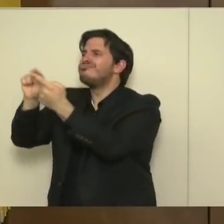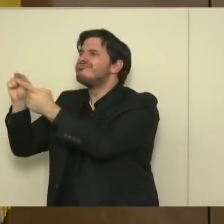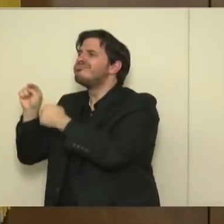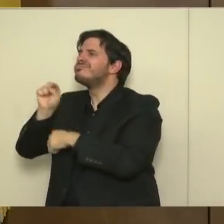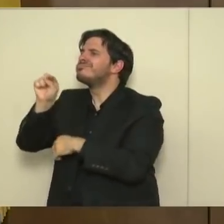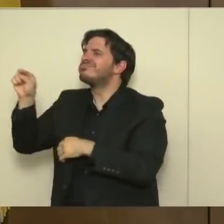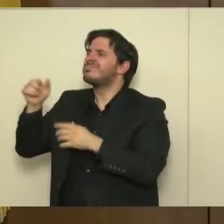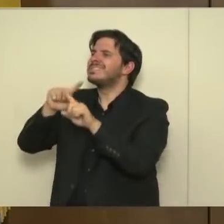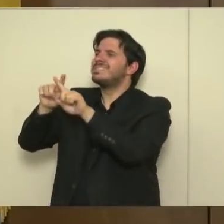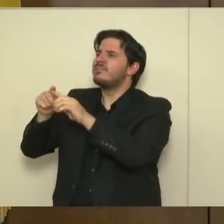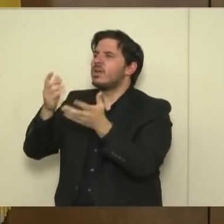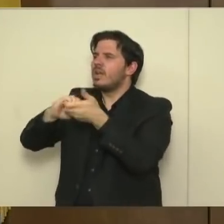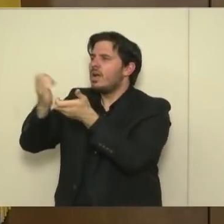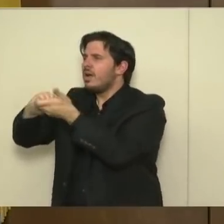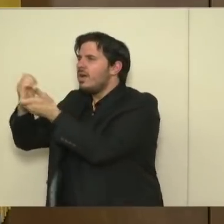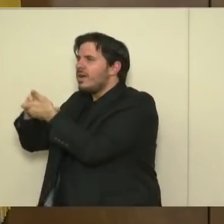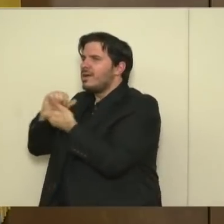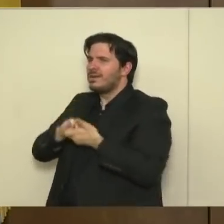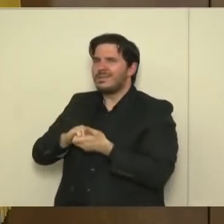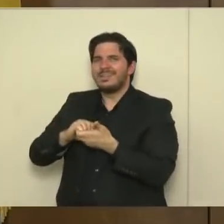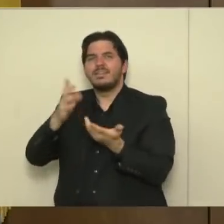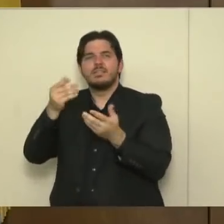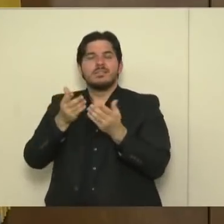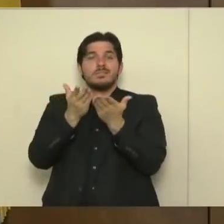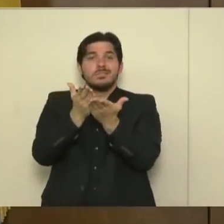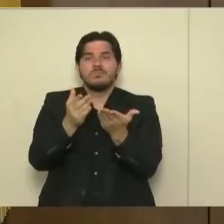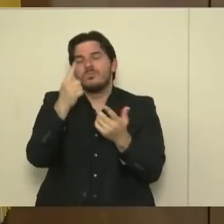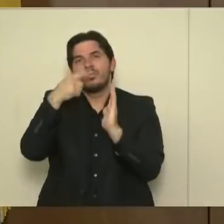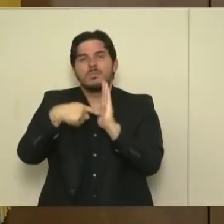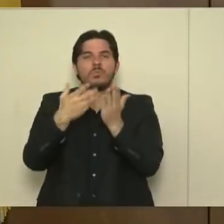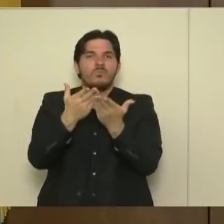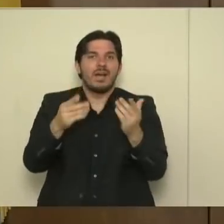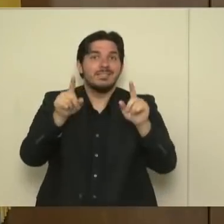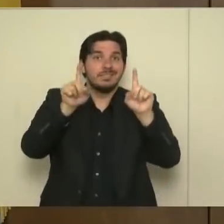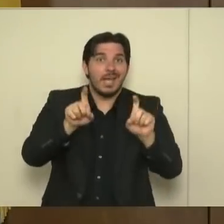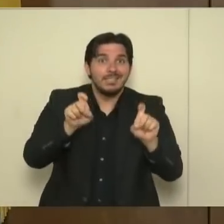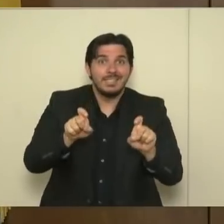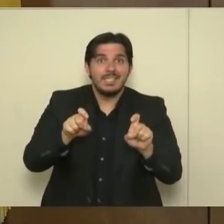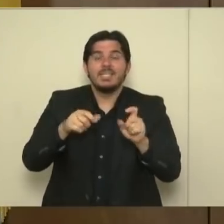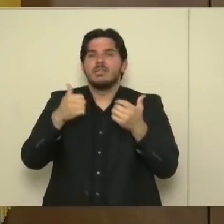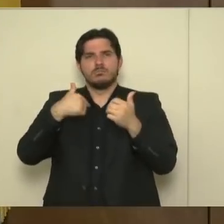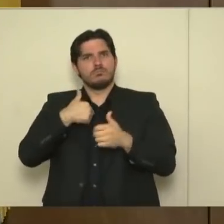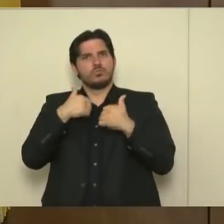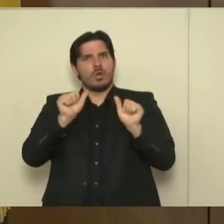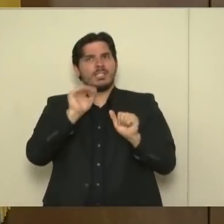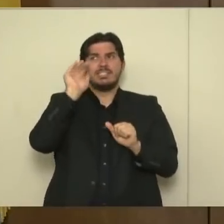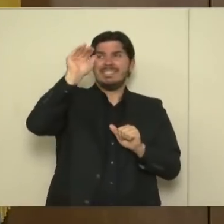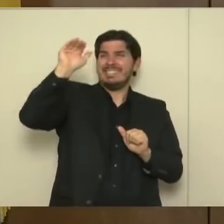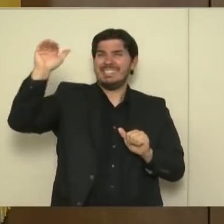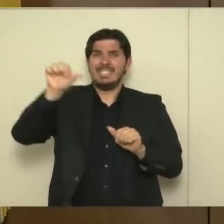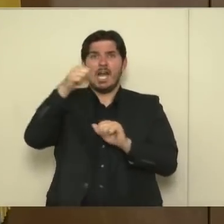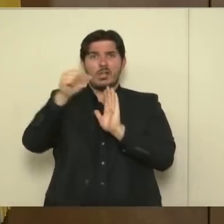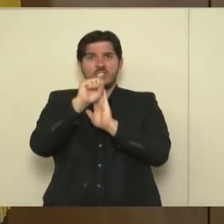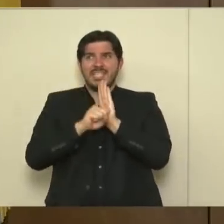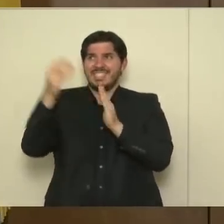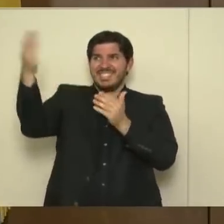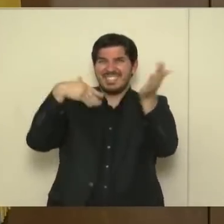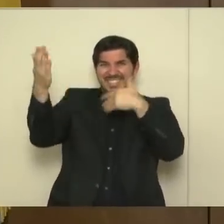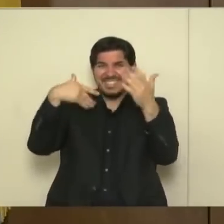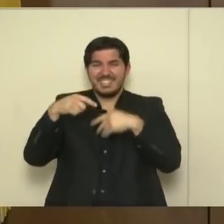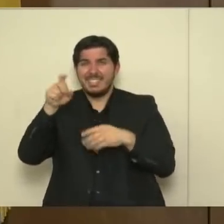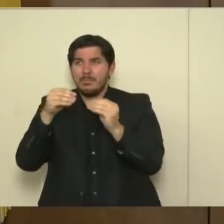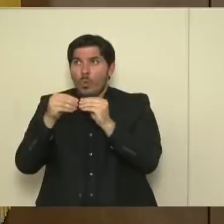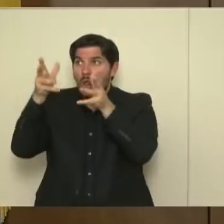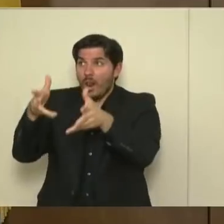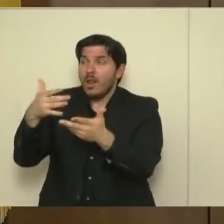involved in making sure that supplies for testing continue to come into the state. Everybody has a role, even with the secretary, to make